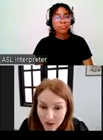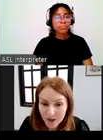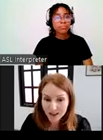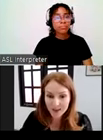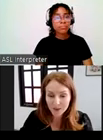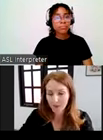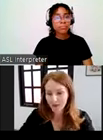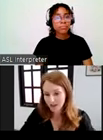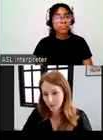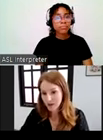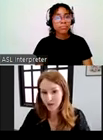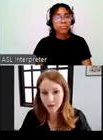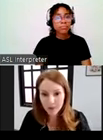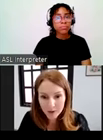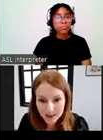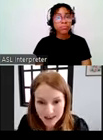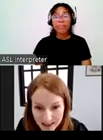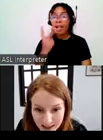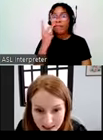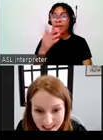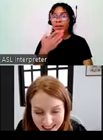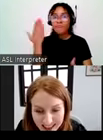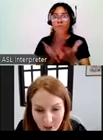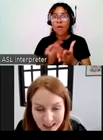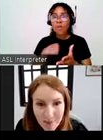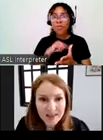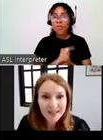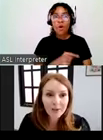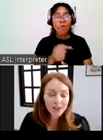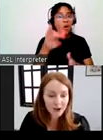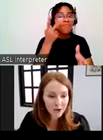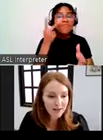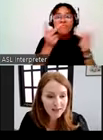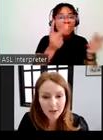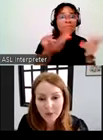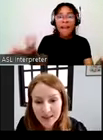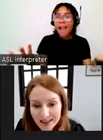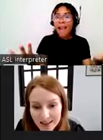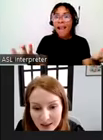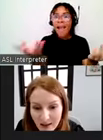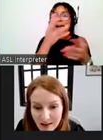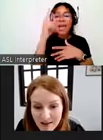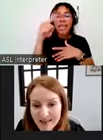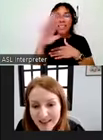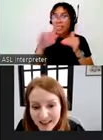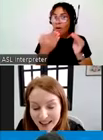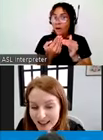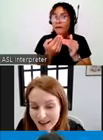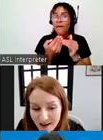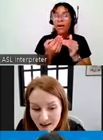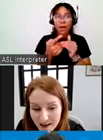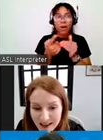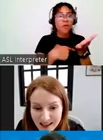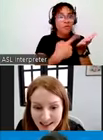So I think the good thing is what we're hearing from you is that some of these options that we just heard about that are being considered are things